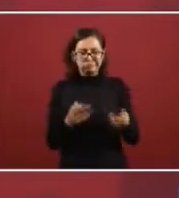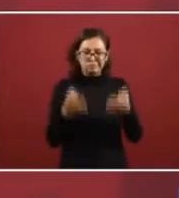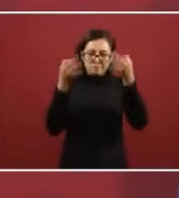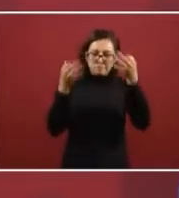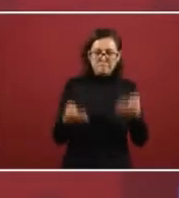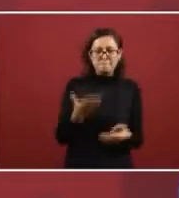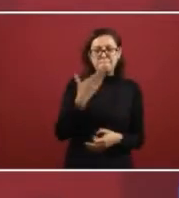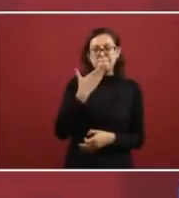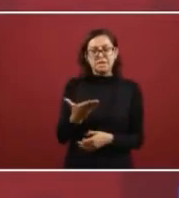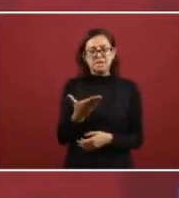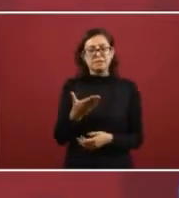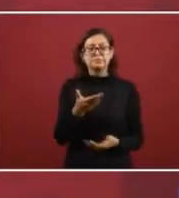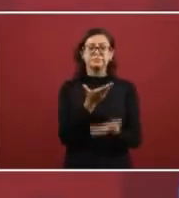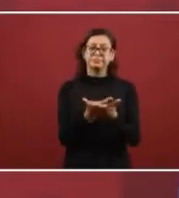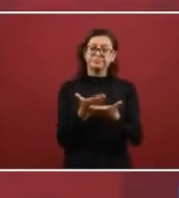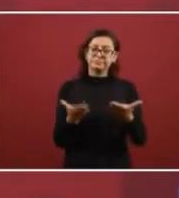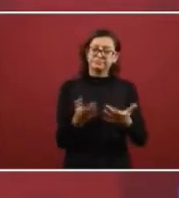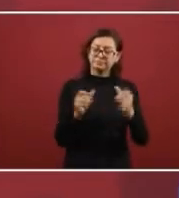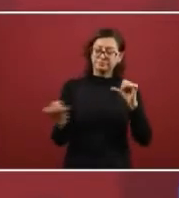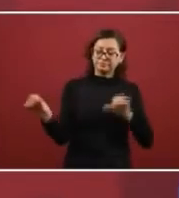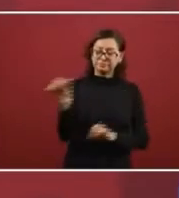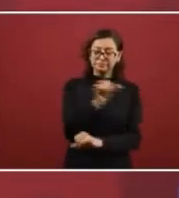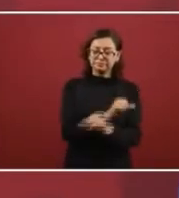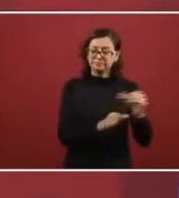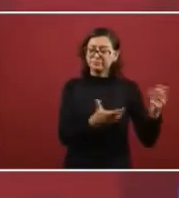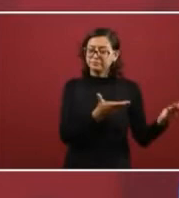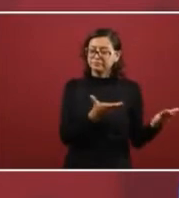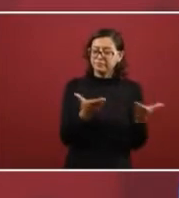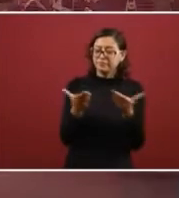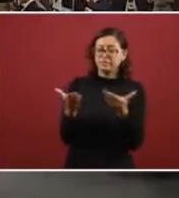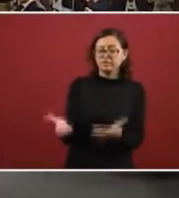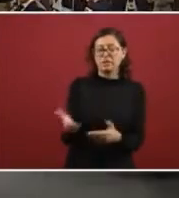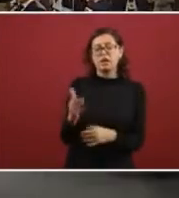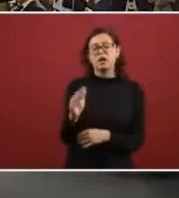be prepared in case of another.